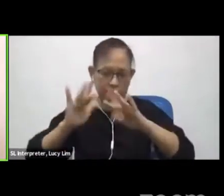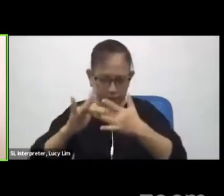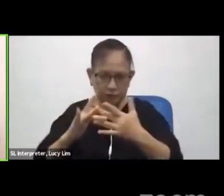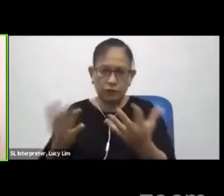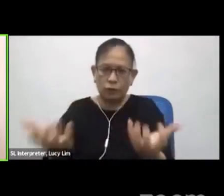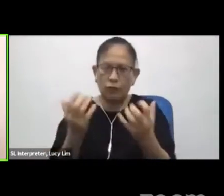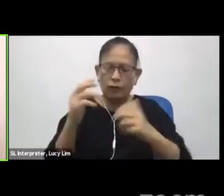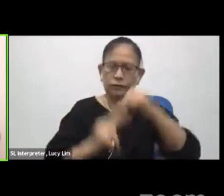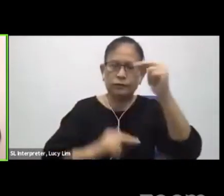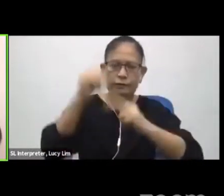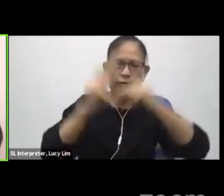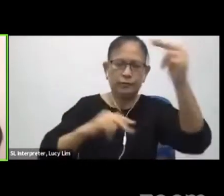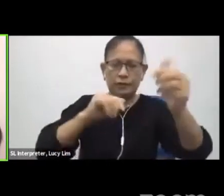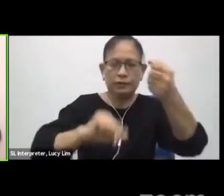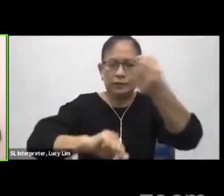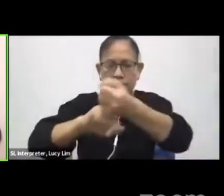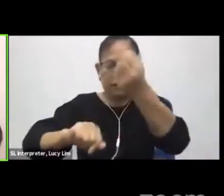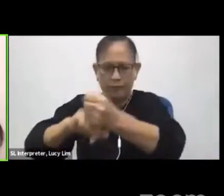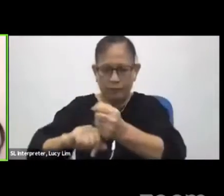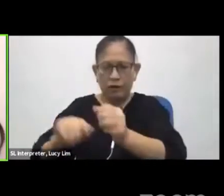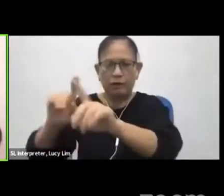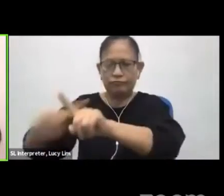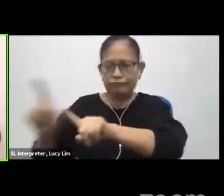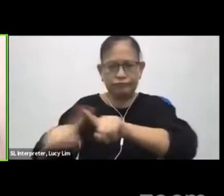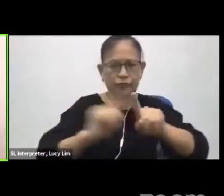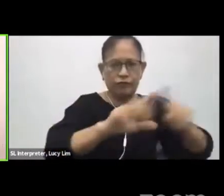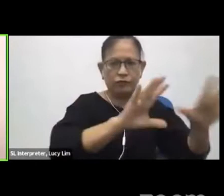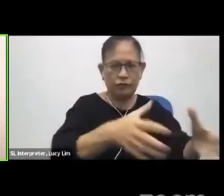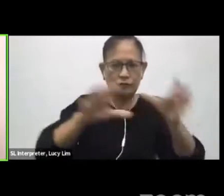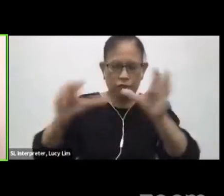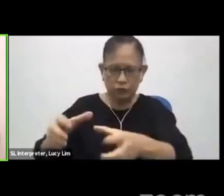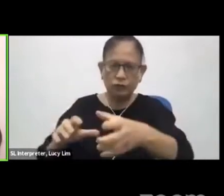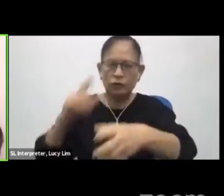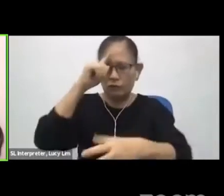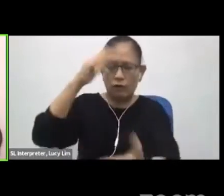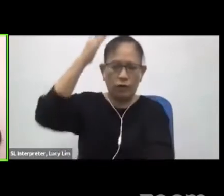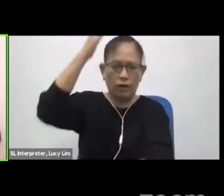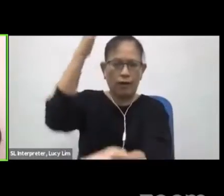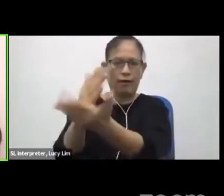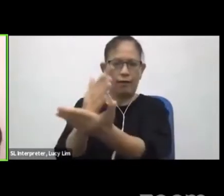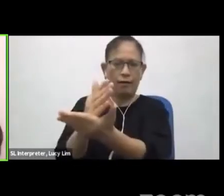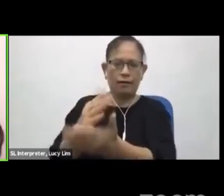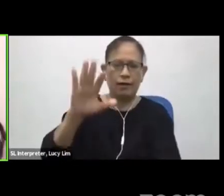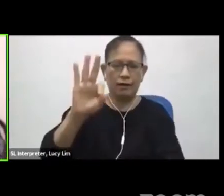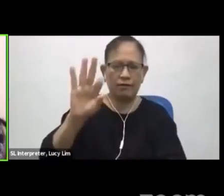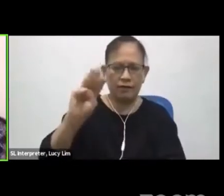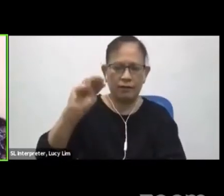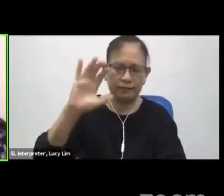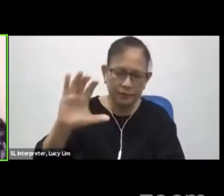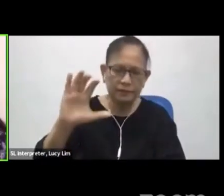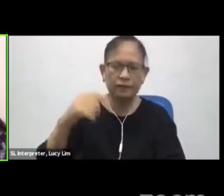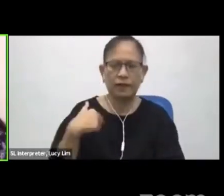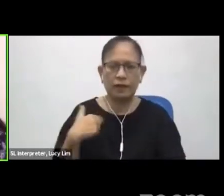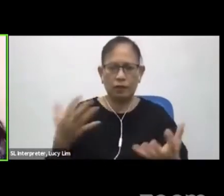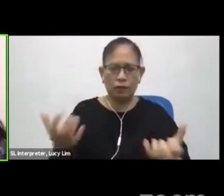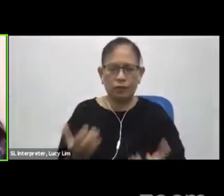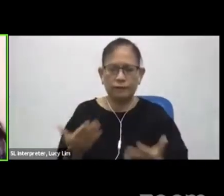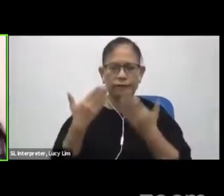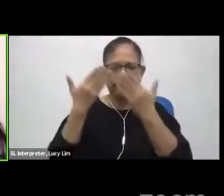and support between groups already working to end FGMC in our region. I would like to present the